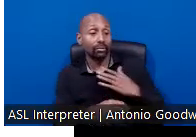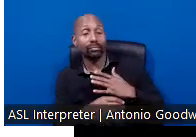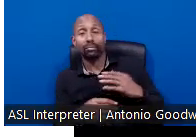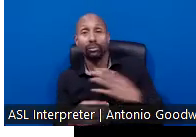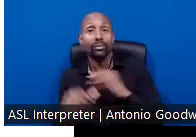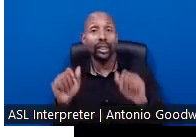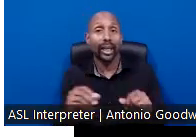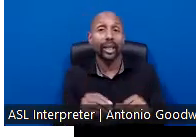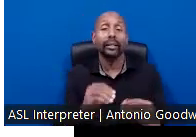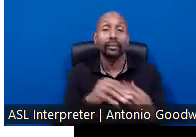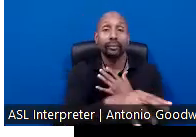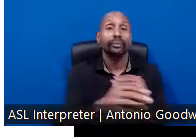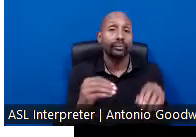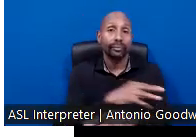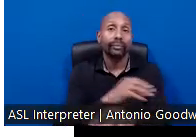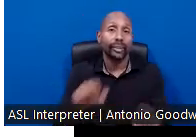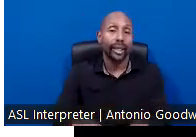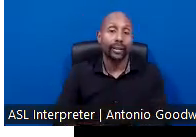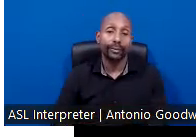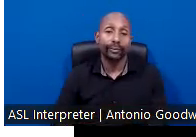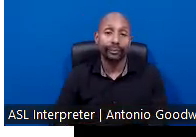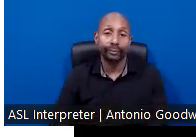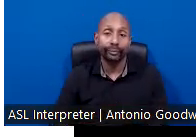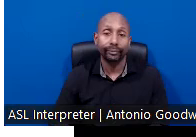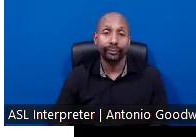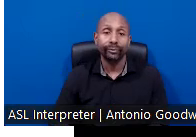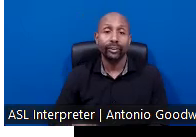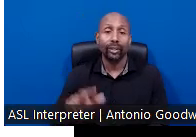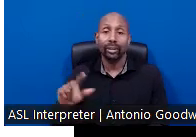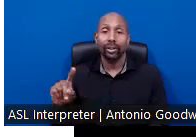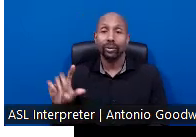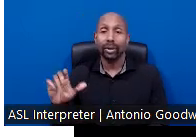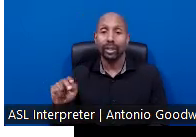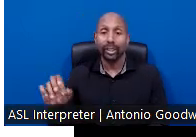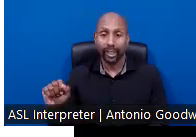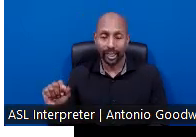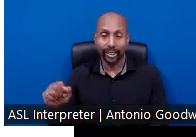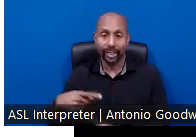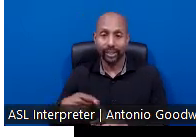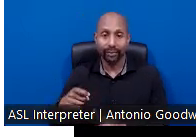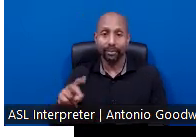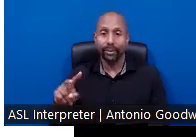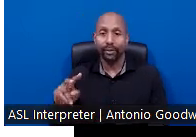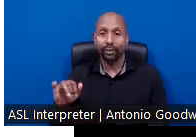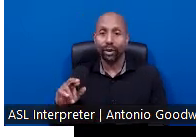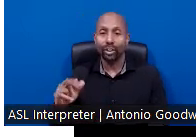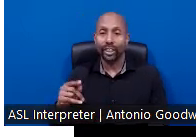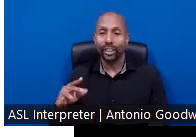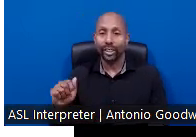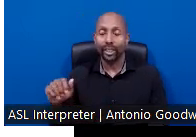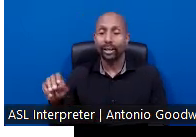said, has led us to 31 cases, which can all be found at Virginia Mason Medical